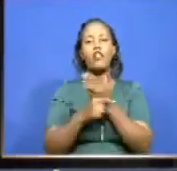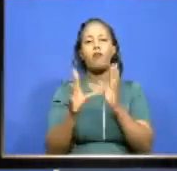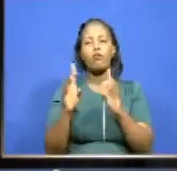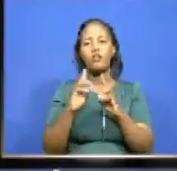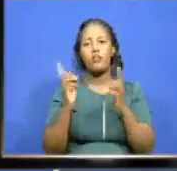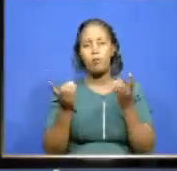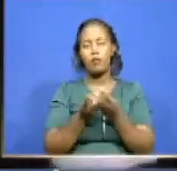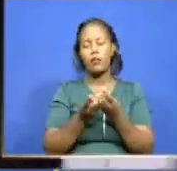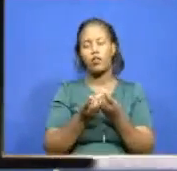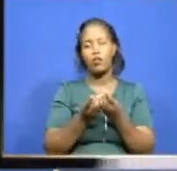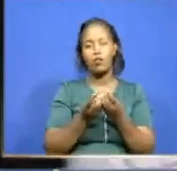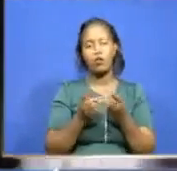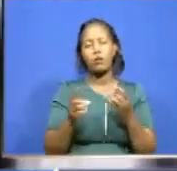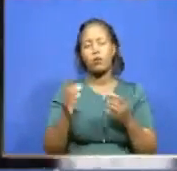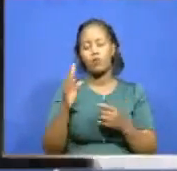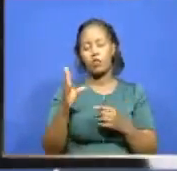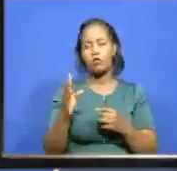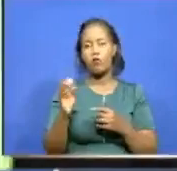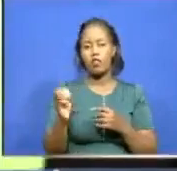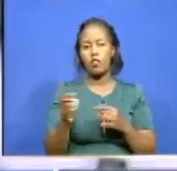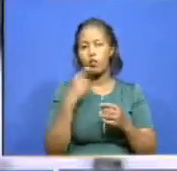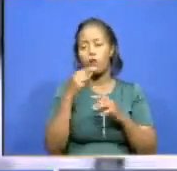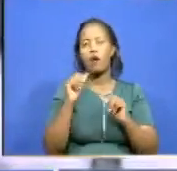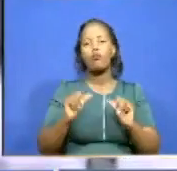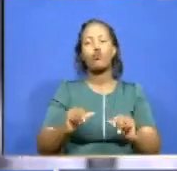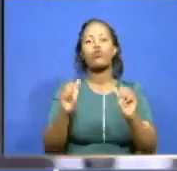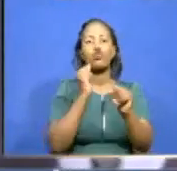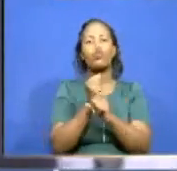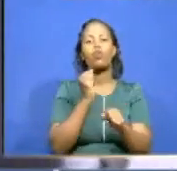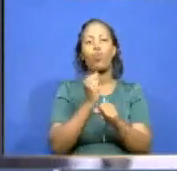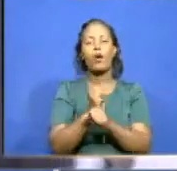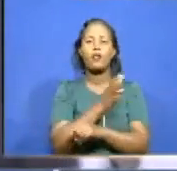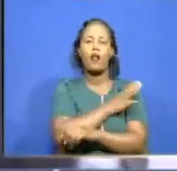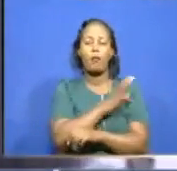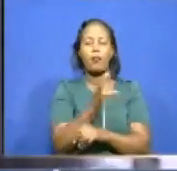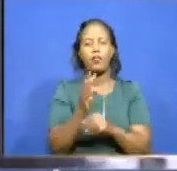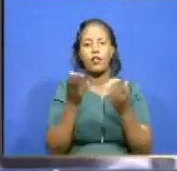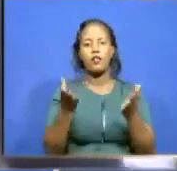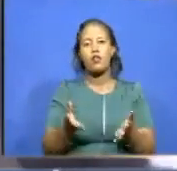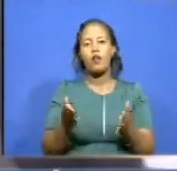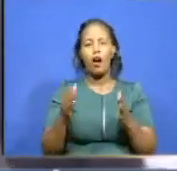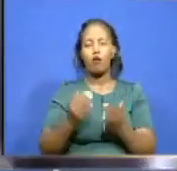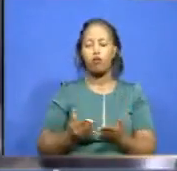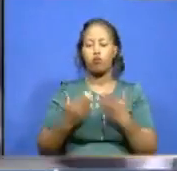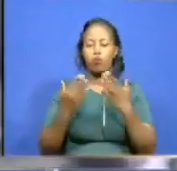chief officers who have been working on acting capacity, have been forwarded to the County Assembly